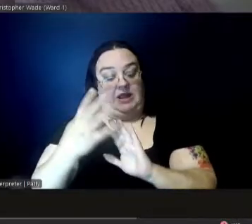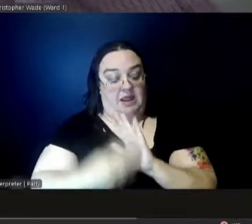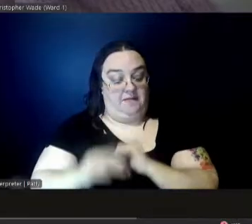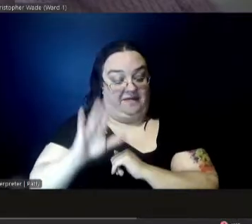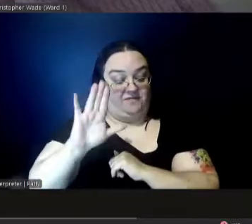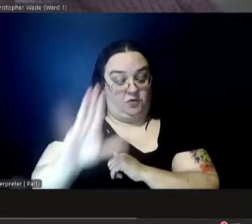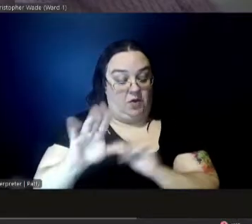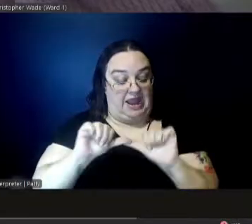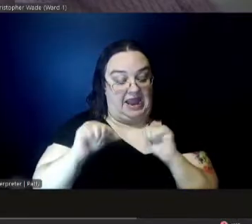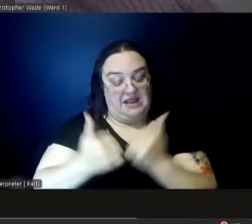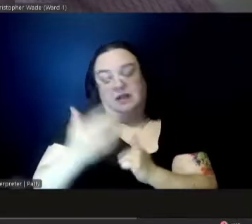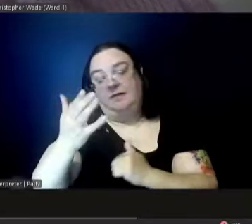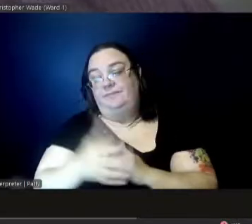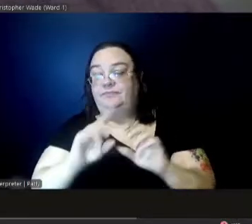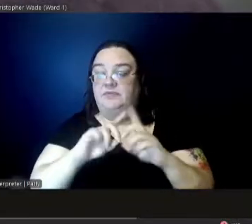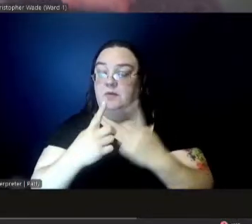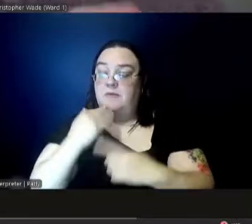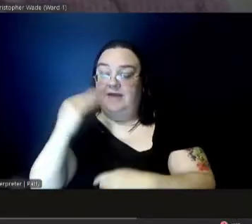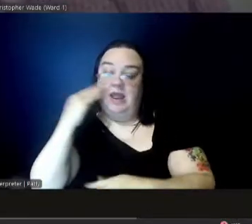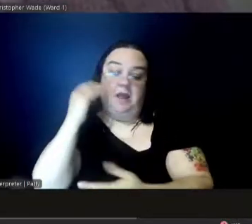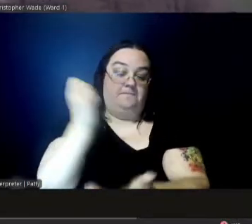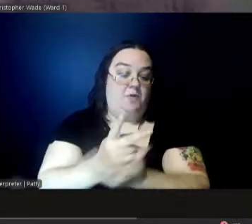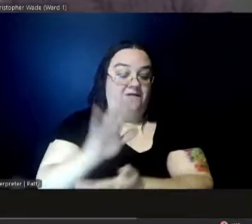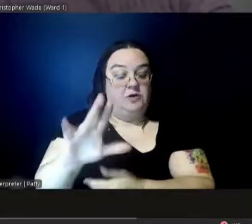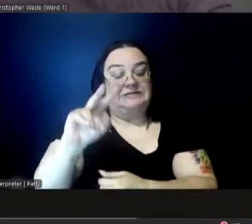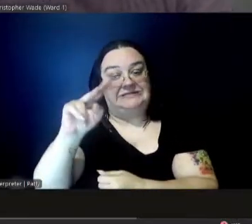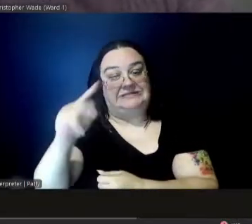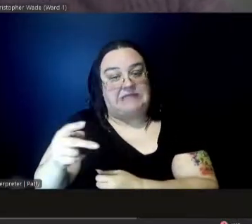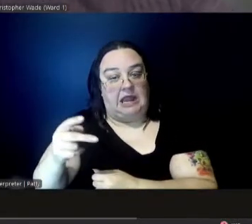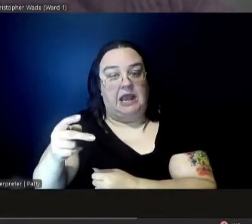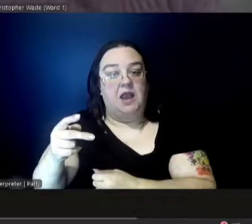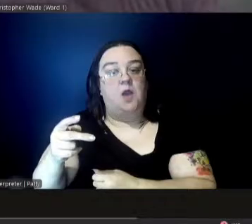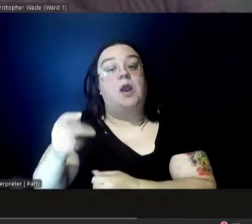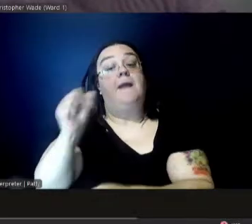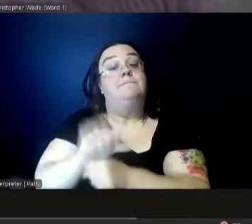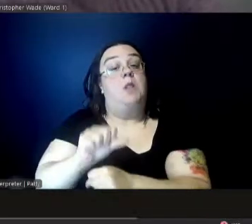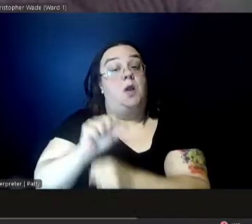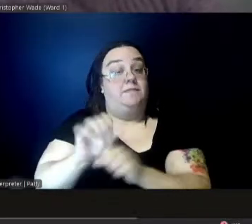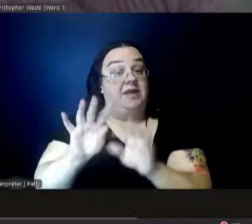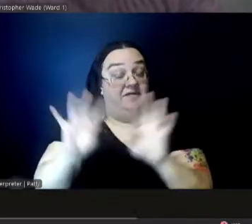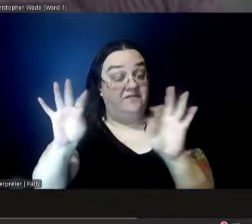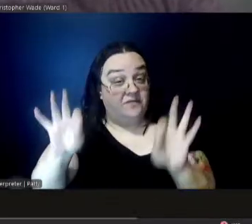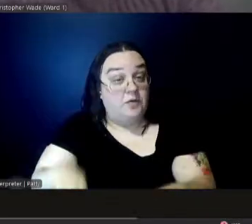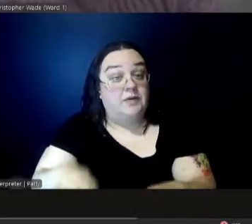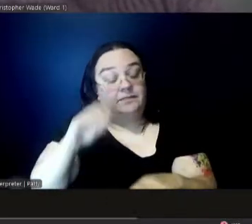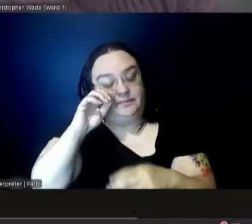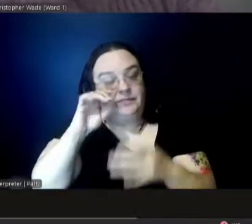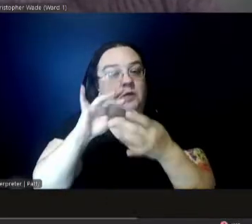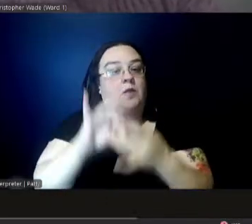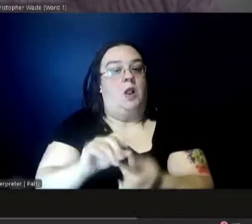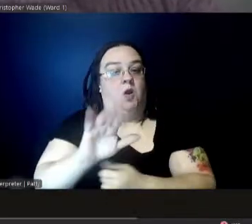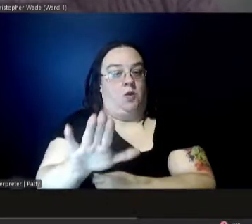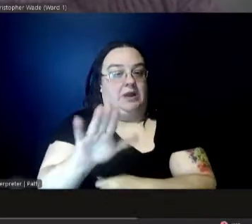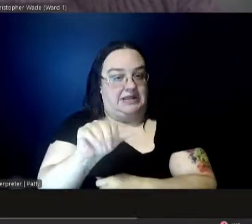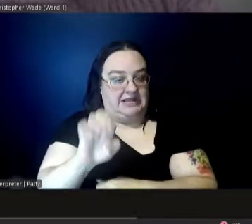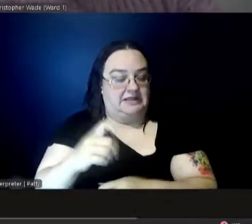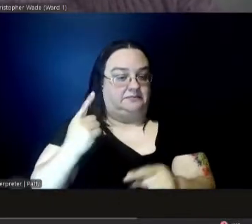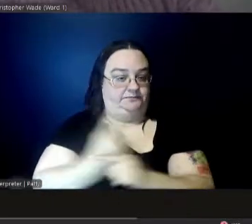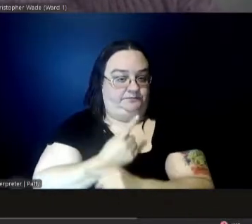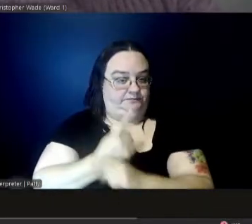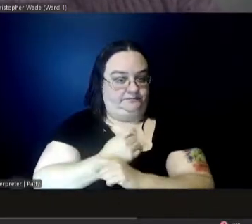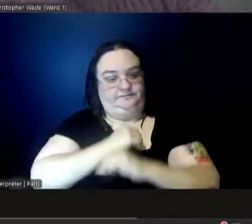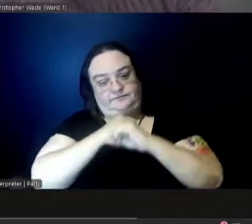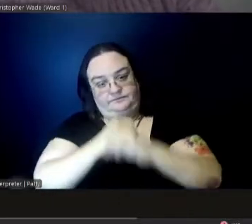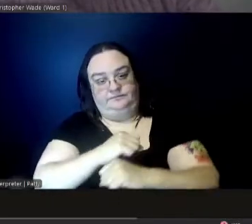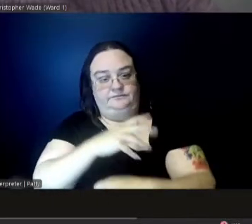agency/department head's approval of your secondary employment form Regarding your case, appropriate safeguards, including